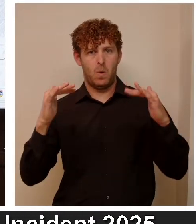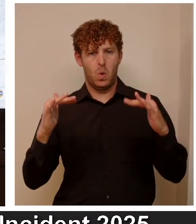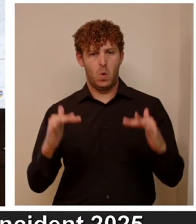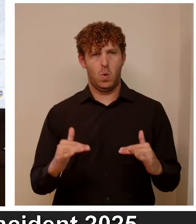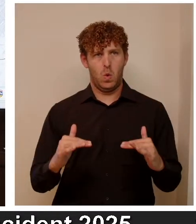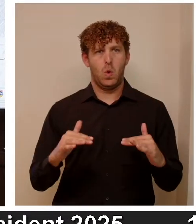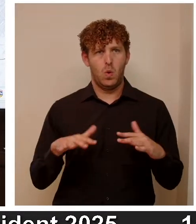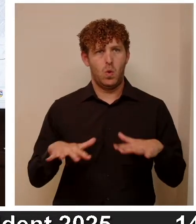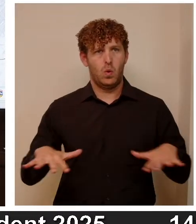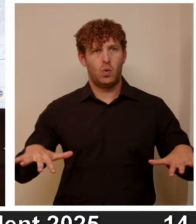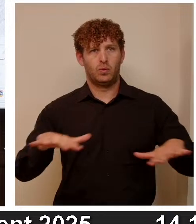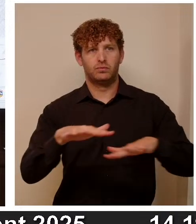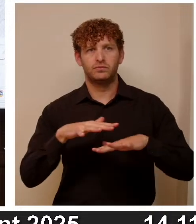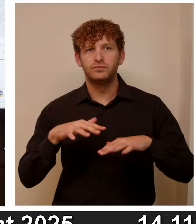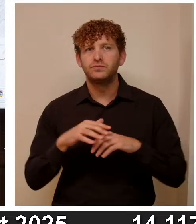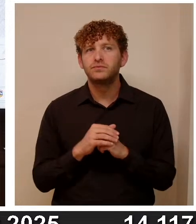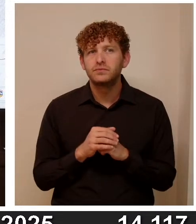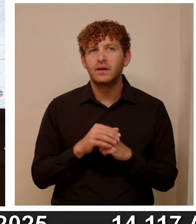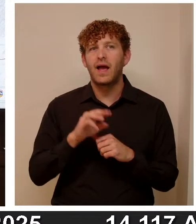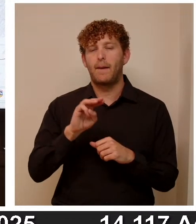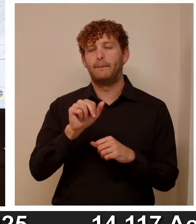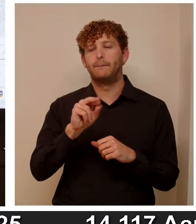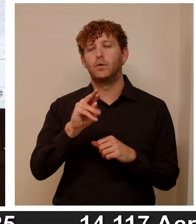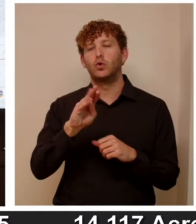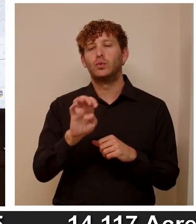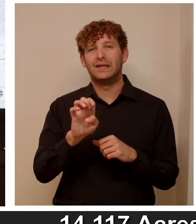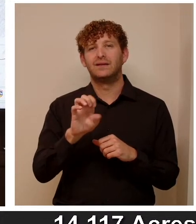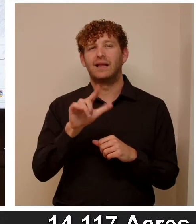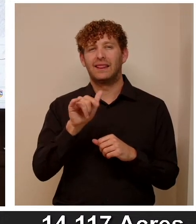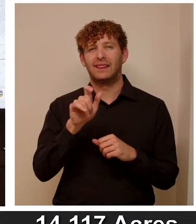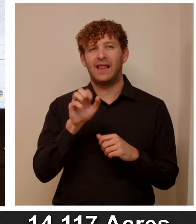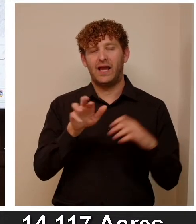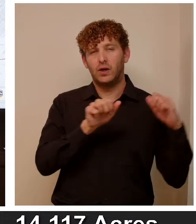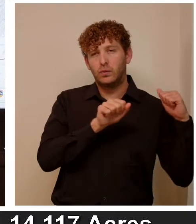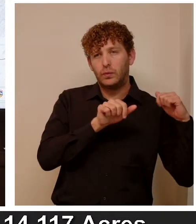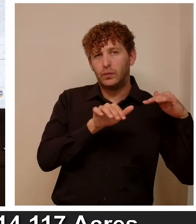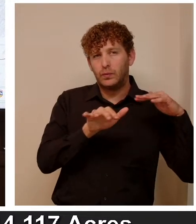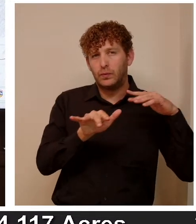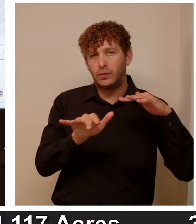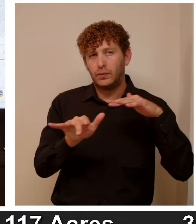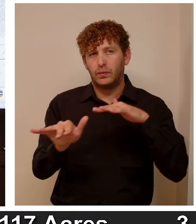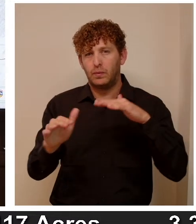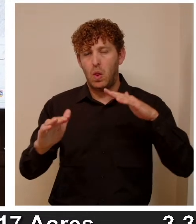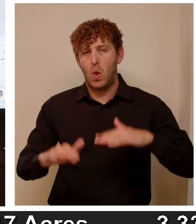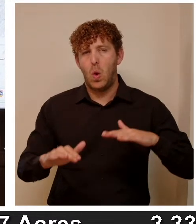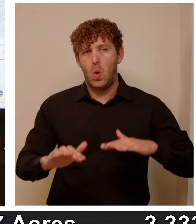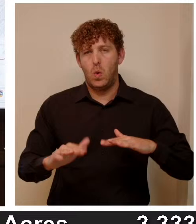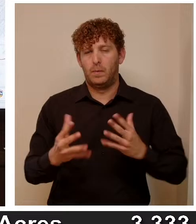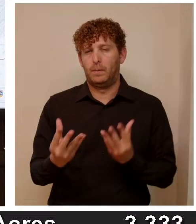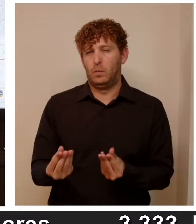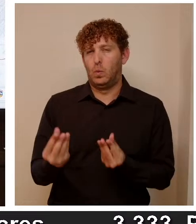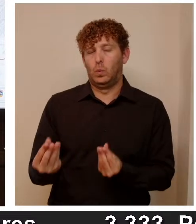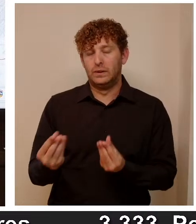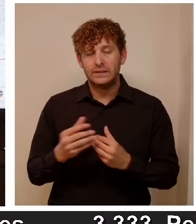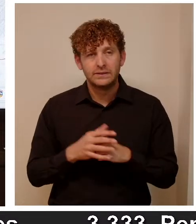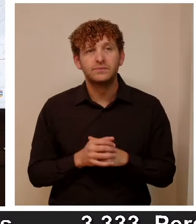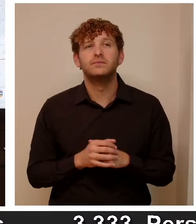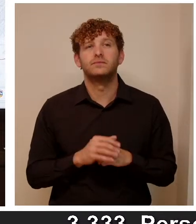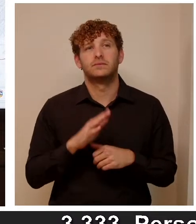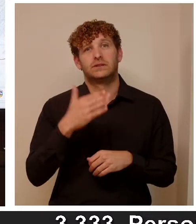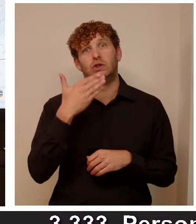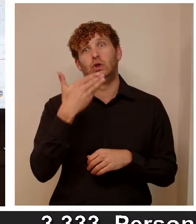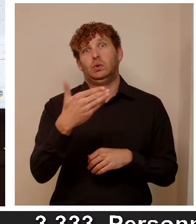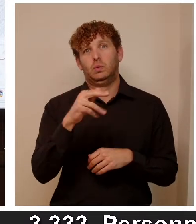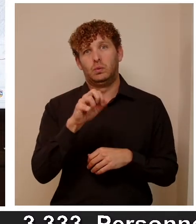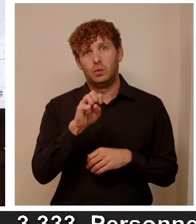push up through the day today. So the RH has actually been increasing up there at those higher elevations today. So that's been really great news. We have had a little bit of